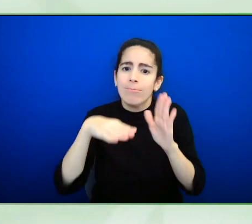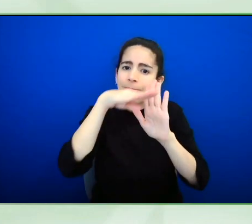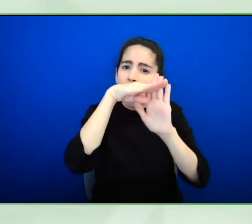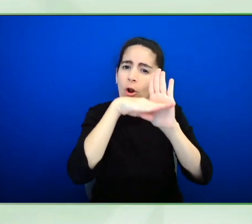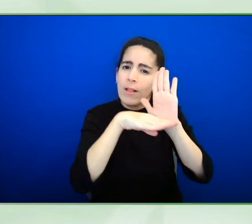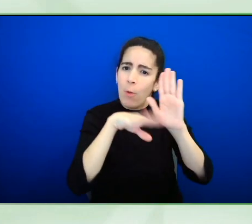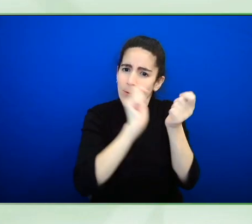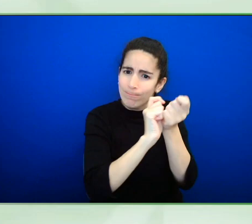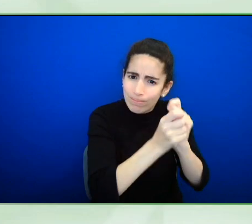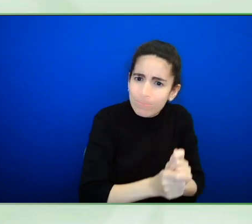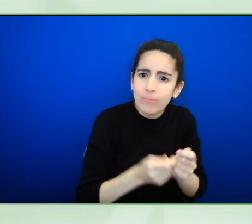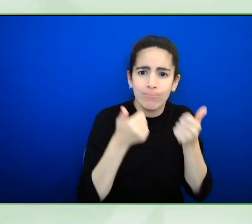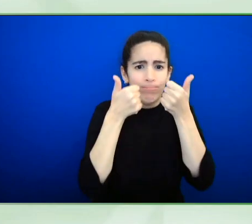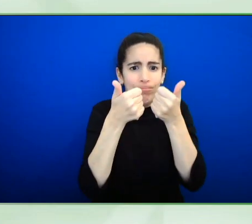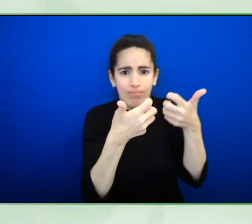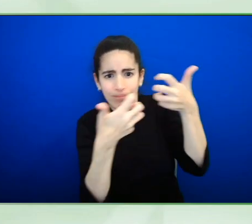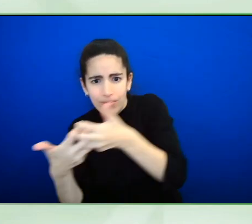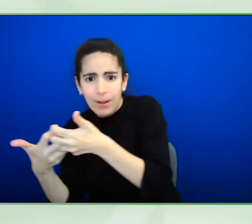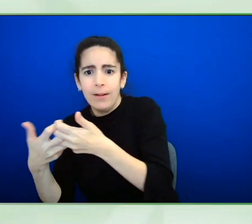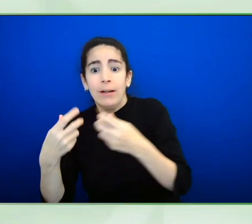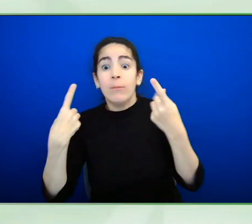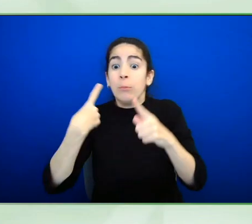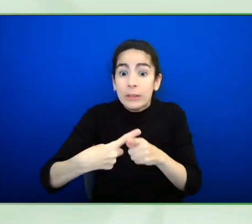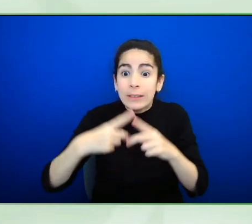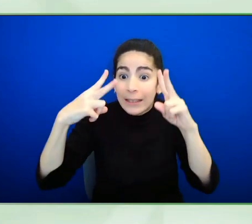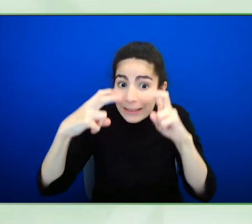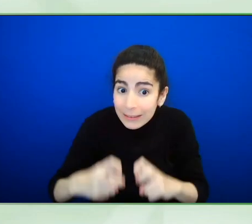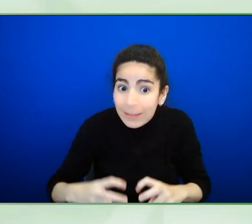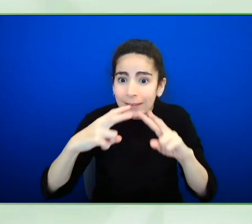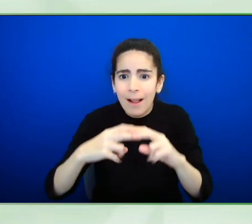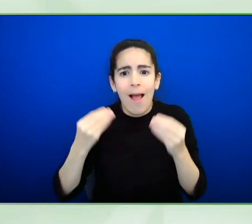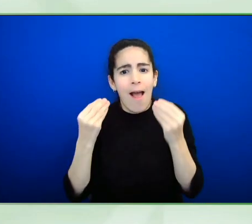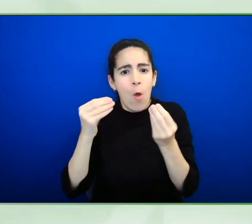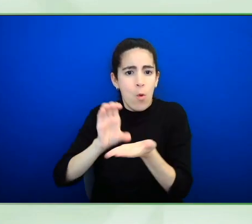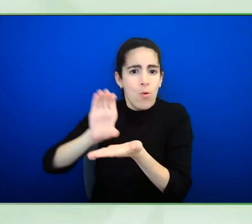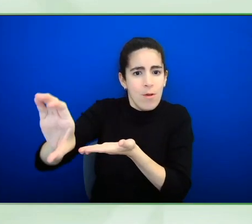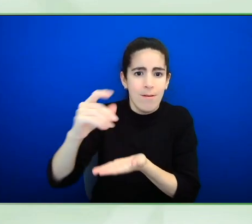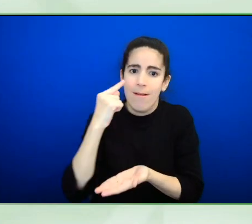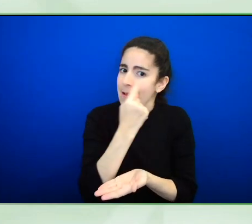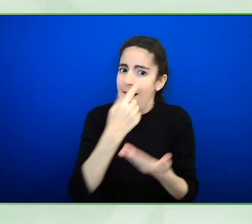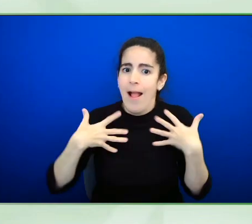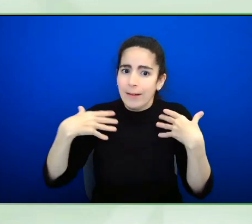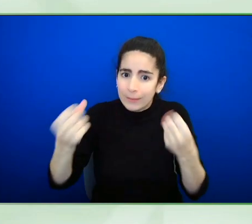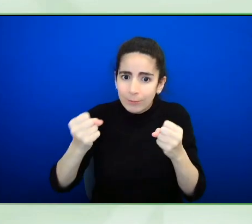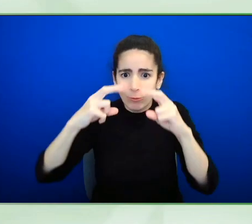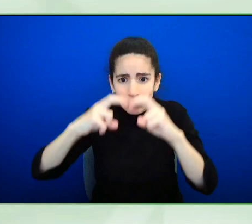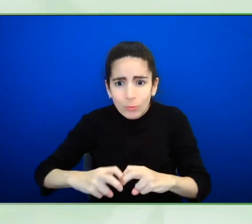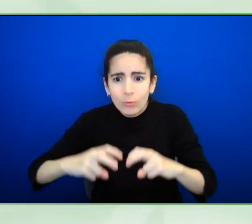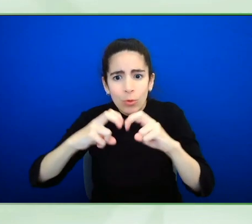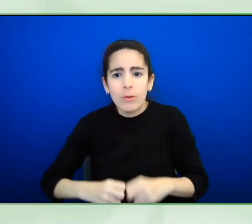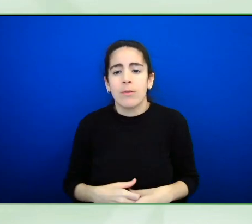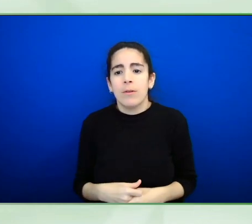gain for the government. And that comes from employment, education, freeing up caregivers. So we have a really strong case